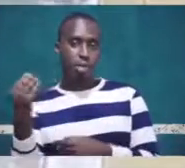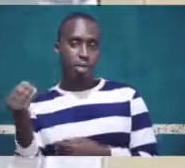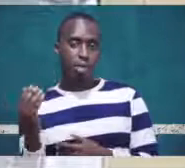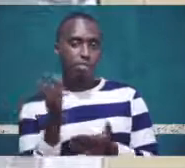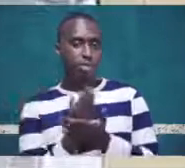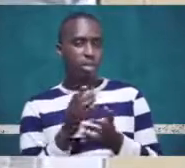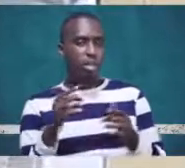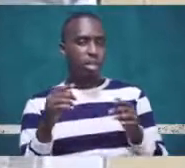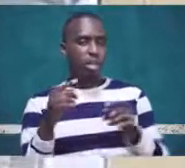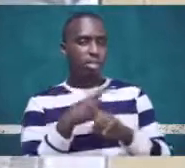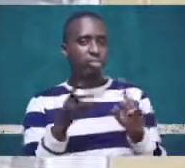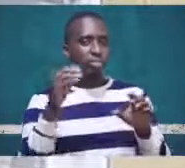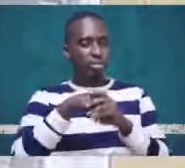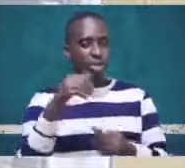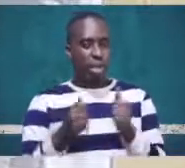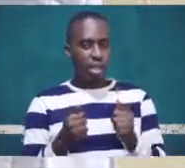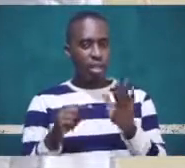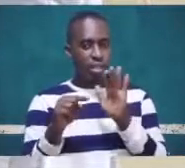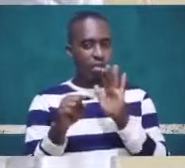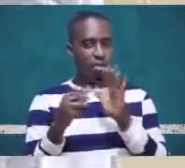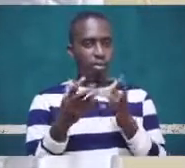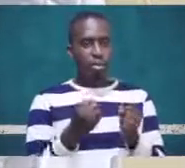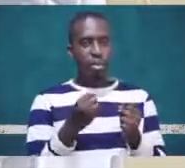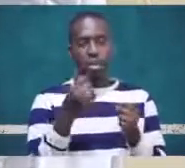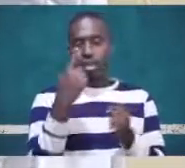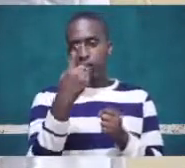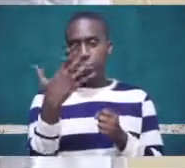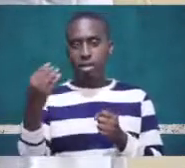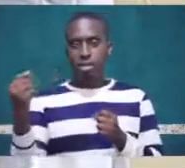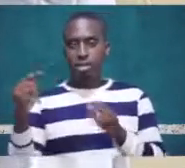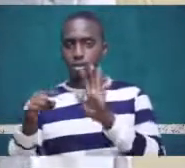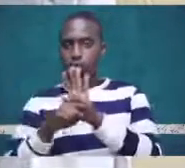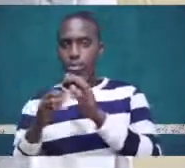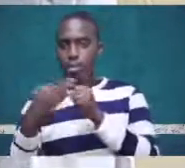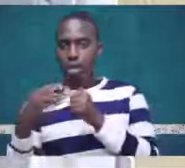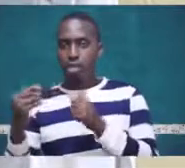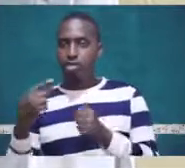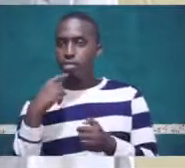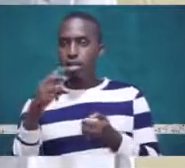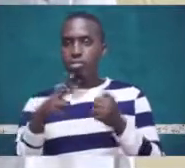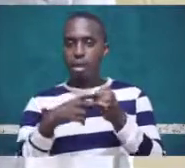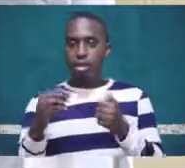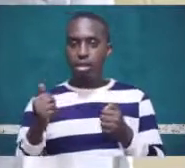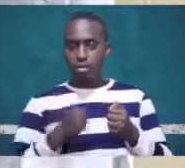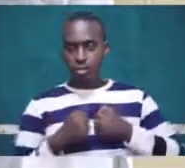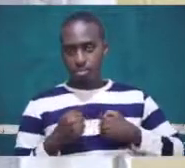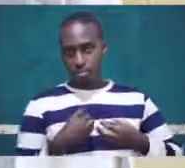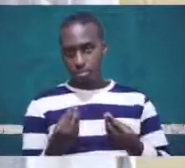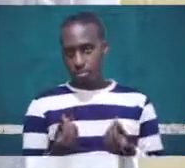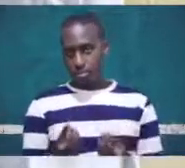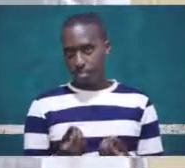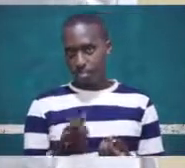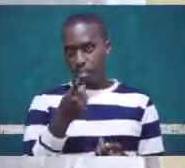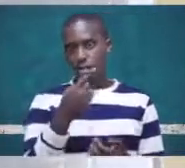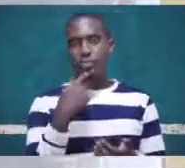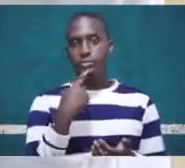is the difference? The difference is minus 800, that is 700 Rwanda francs.